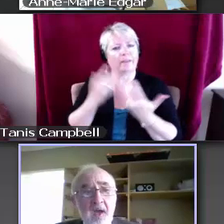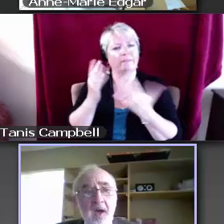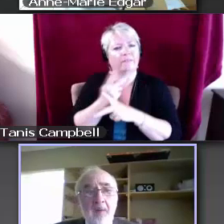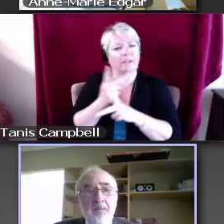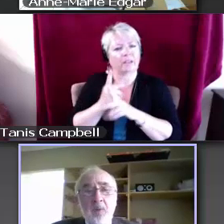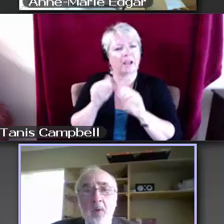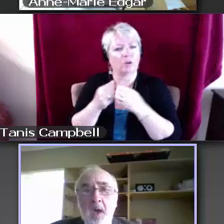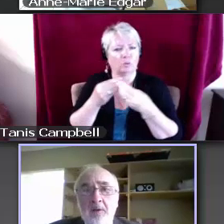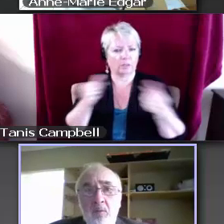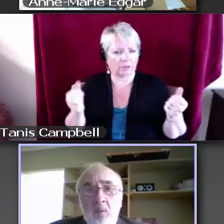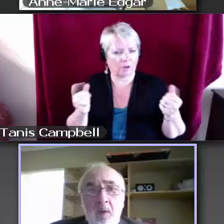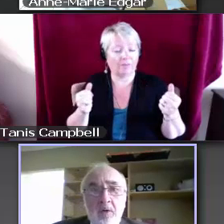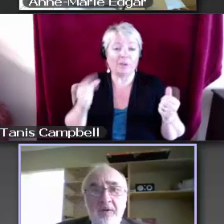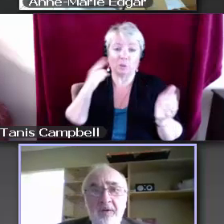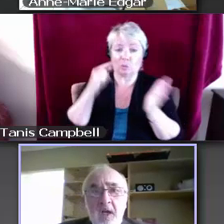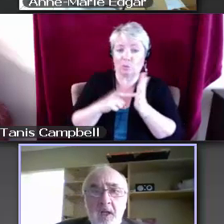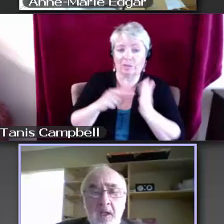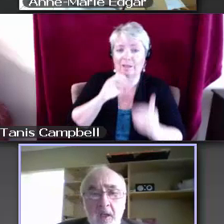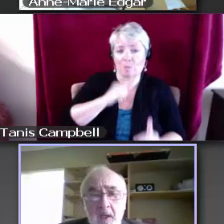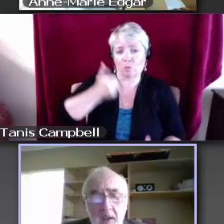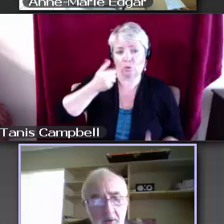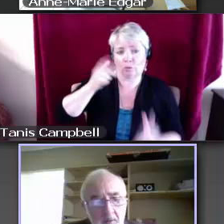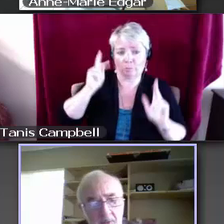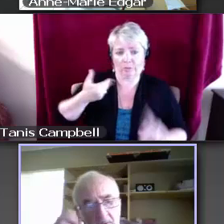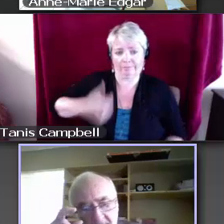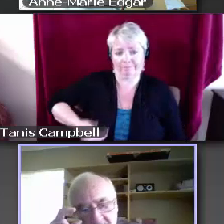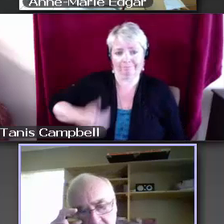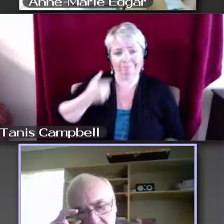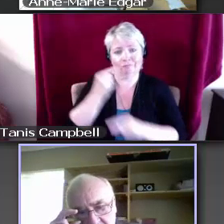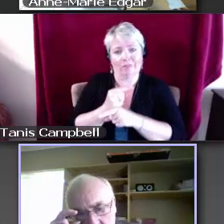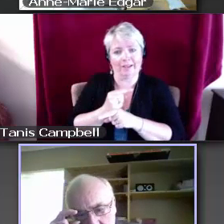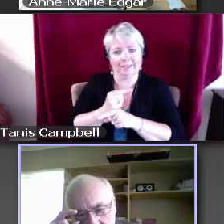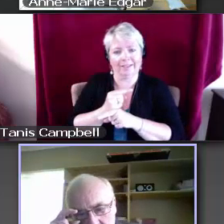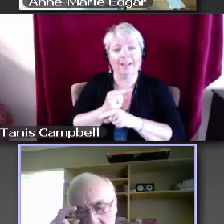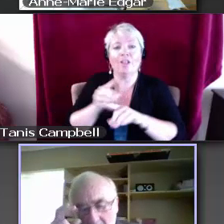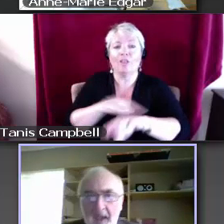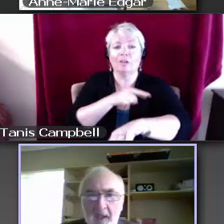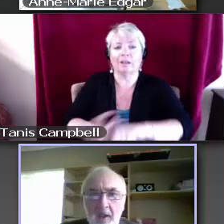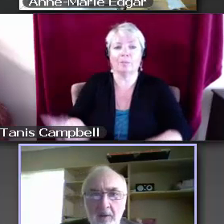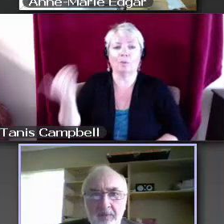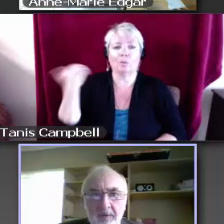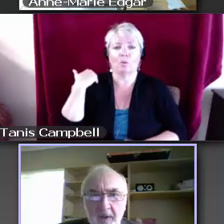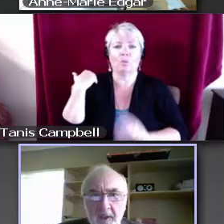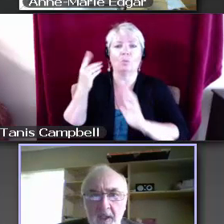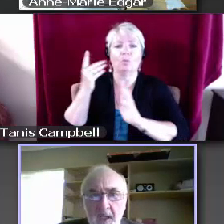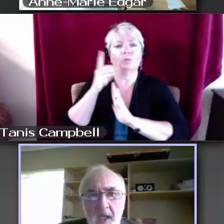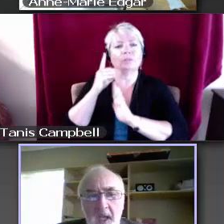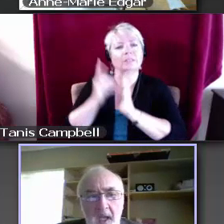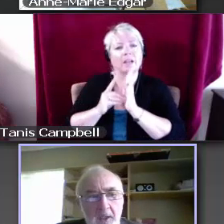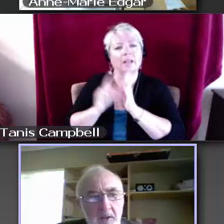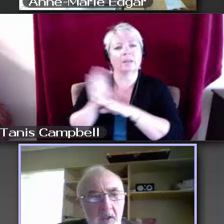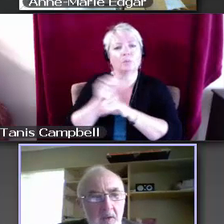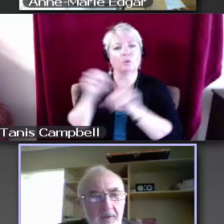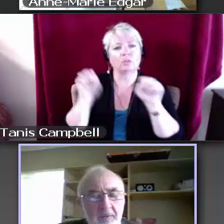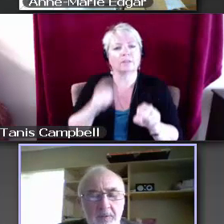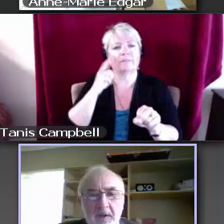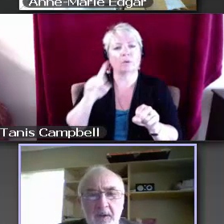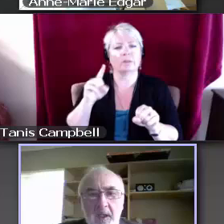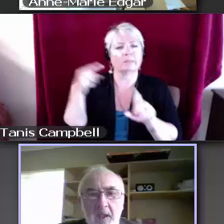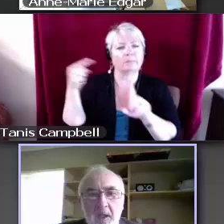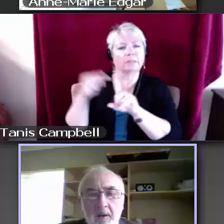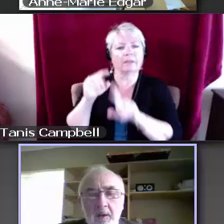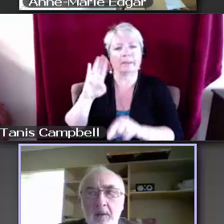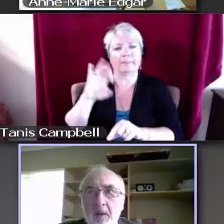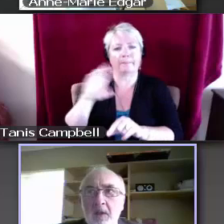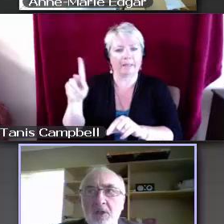life, we were designing computer systems for a banking facility. And this was